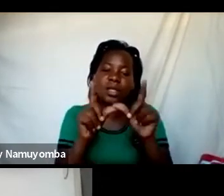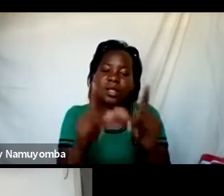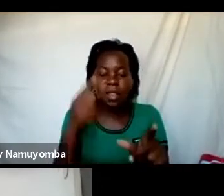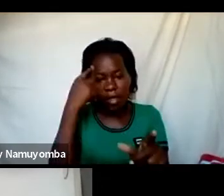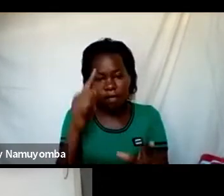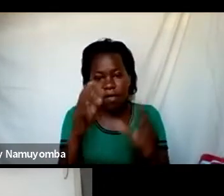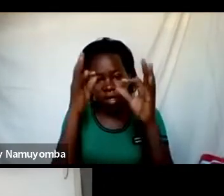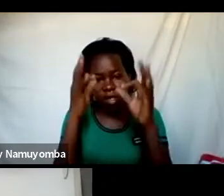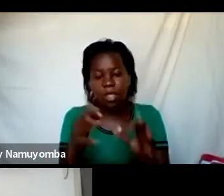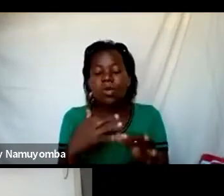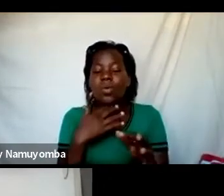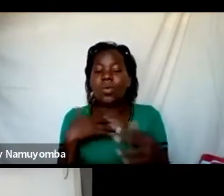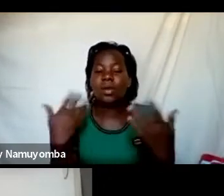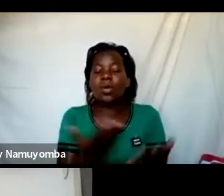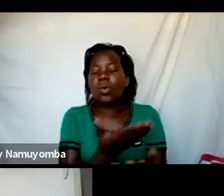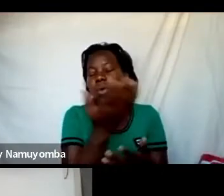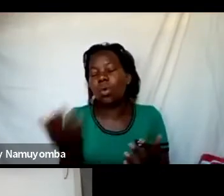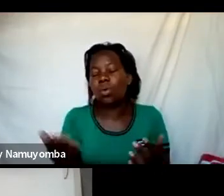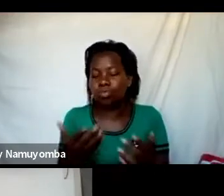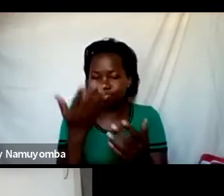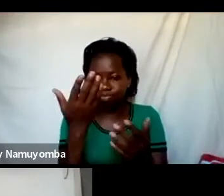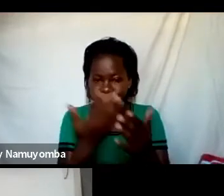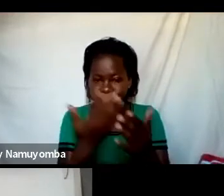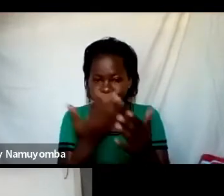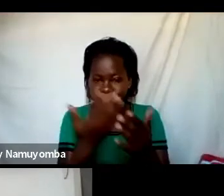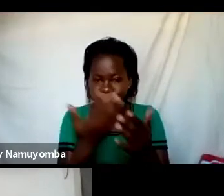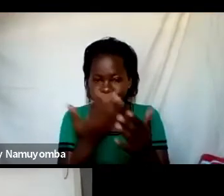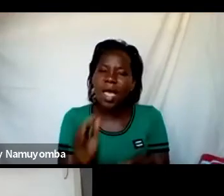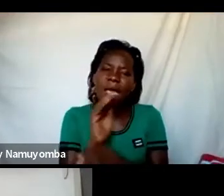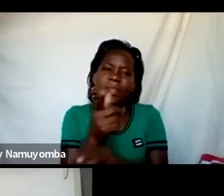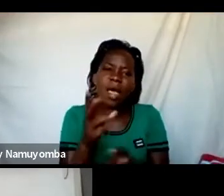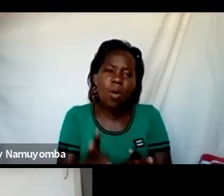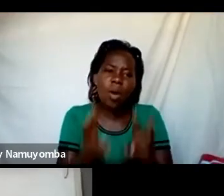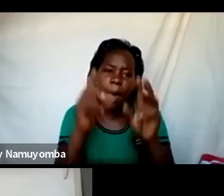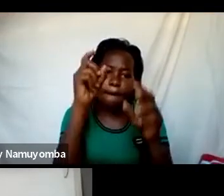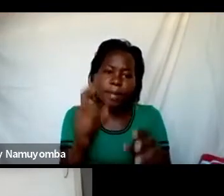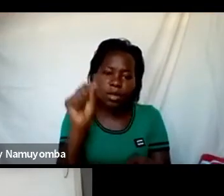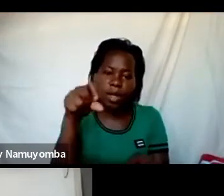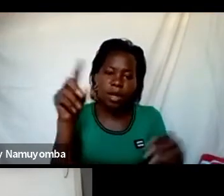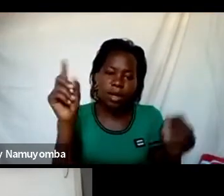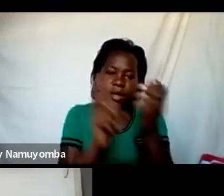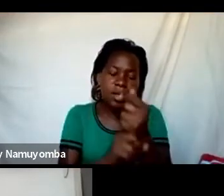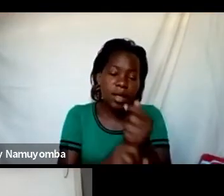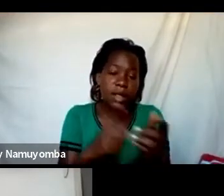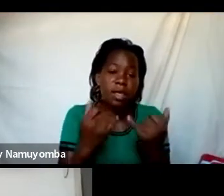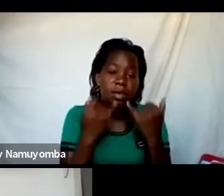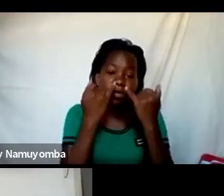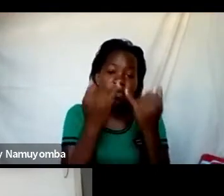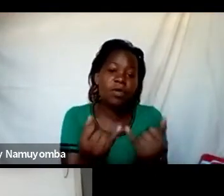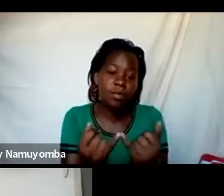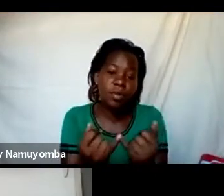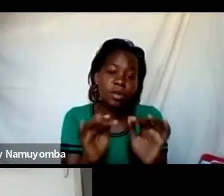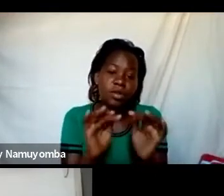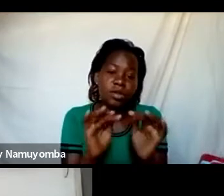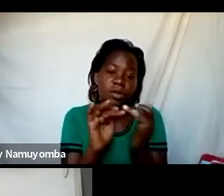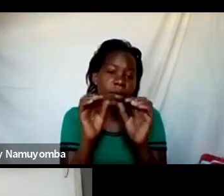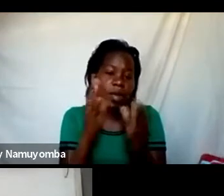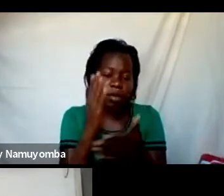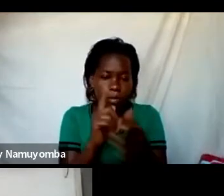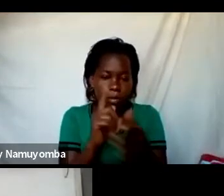stuff. Is there a way a person can be able to get that information that's not Google? Because sometimes Google might have different certifications for different